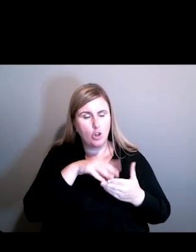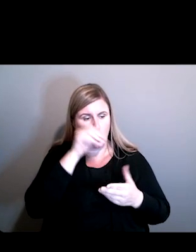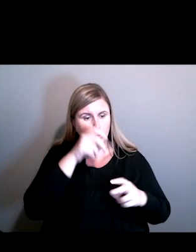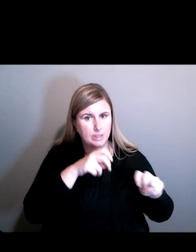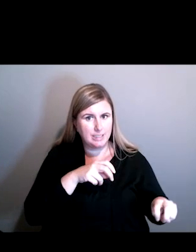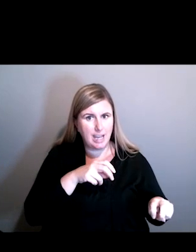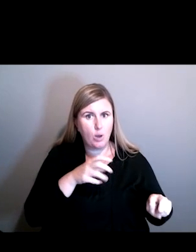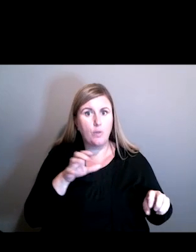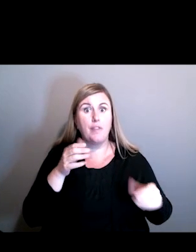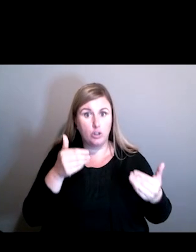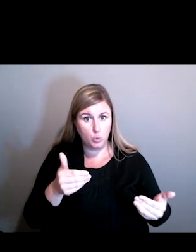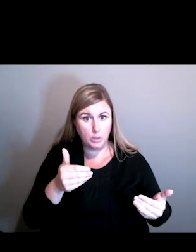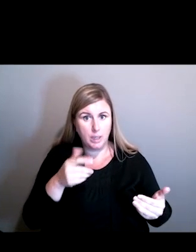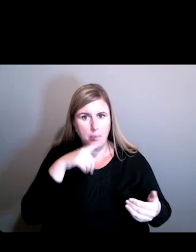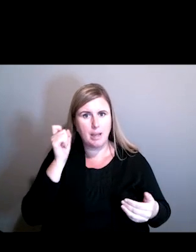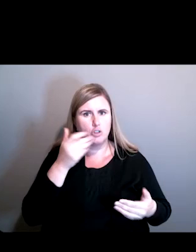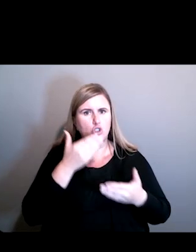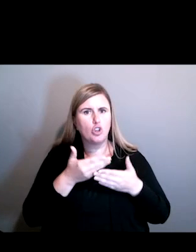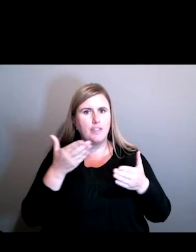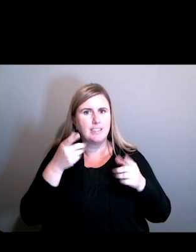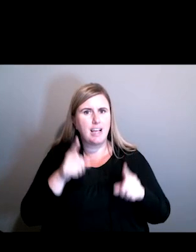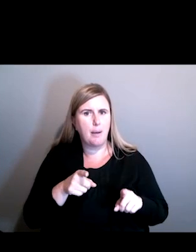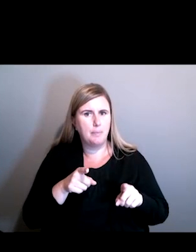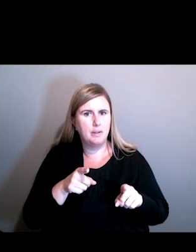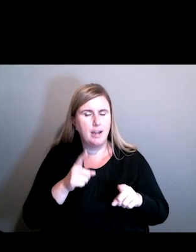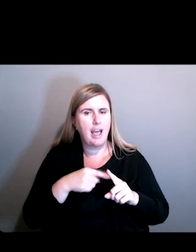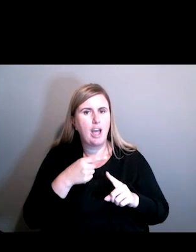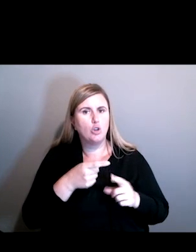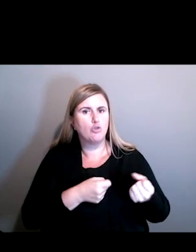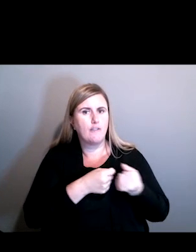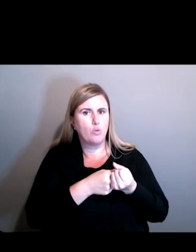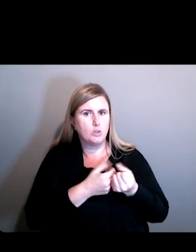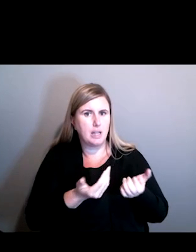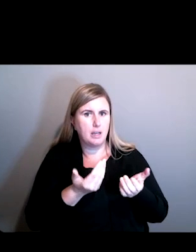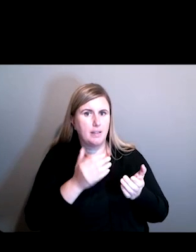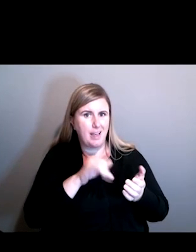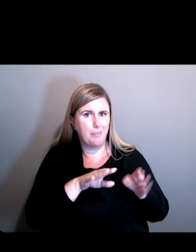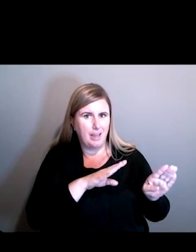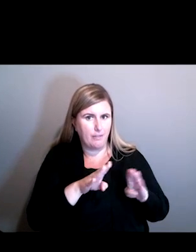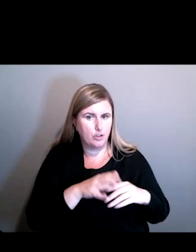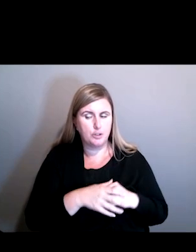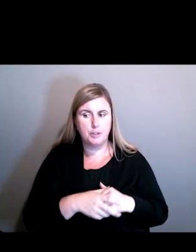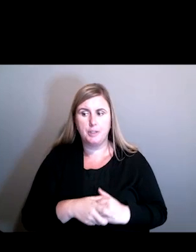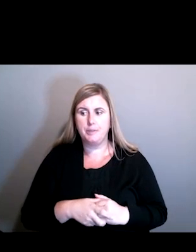tell that learner to sit down, they do so because good things have happened, and you reinforce that behavior.